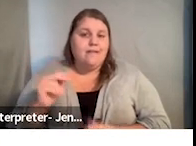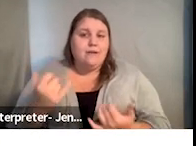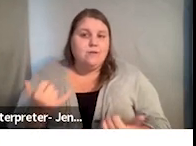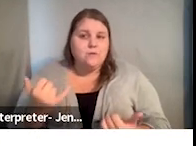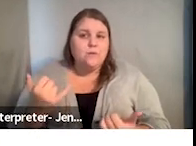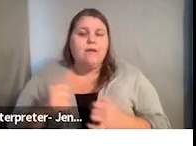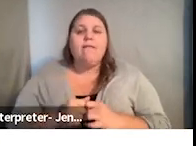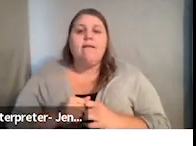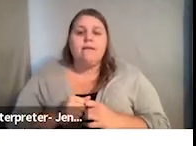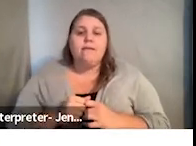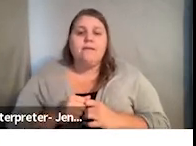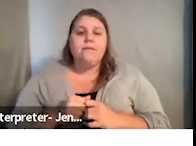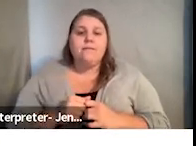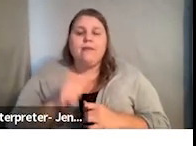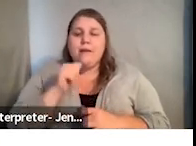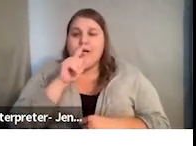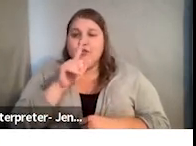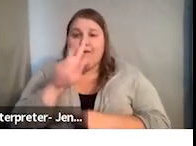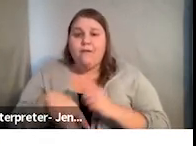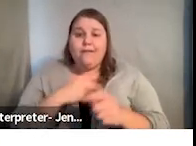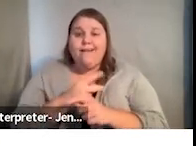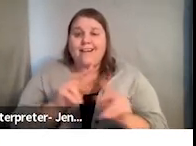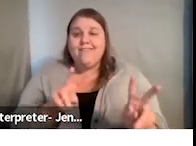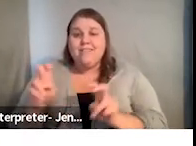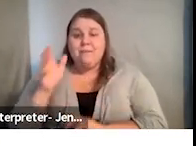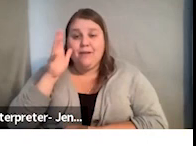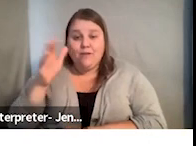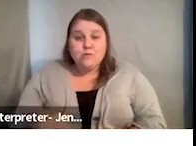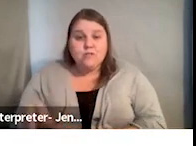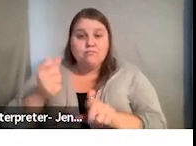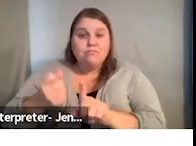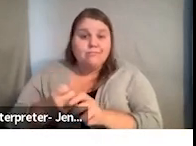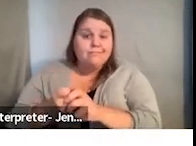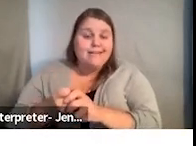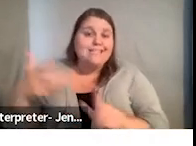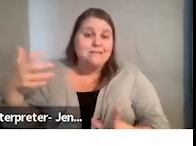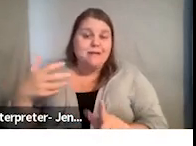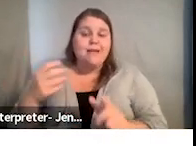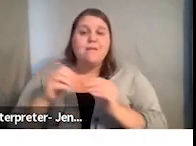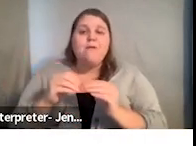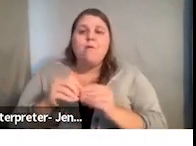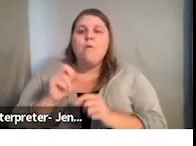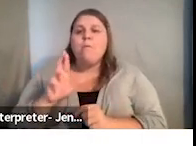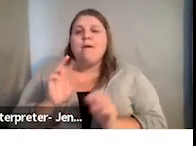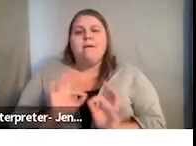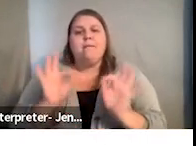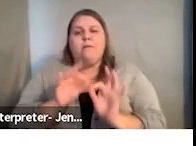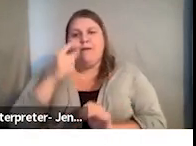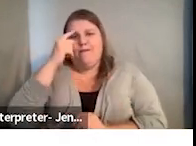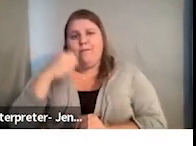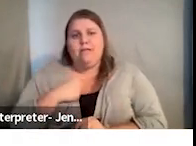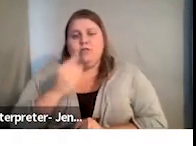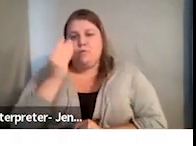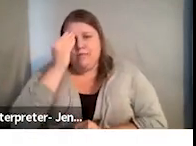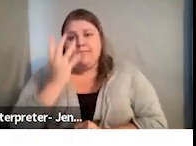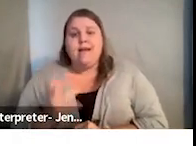the kind of topic in the future that we want to expand on, but it's important for me to just say that if there